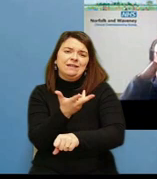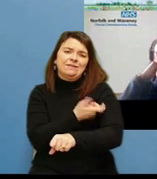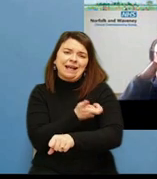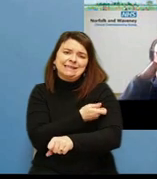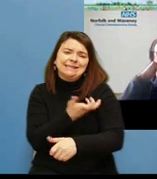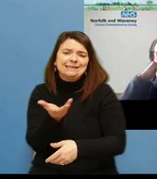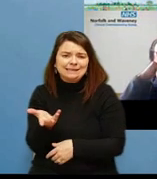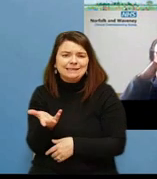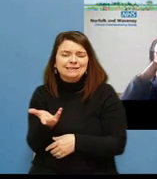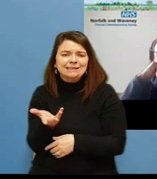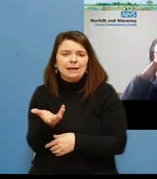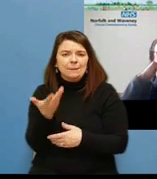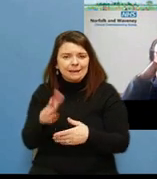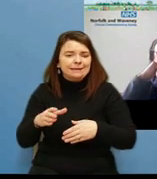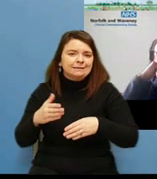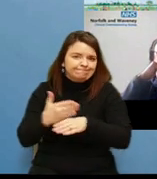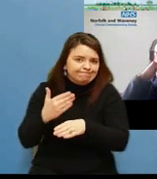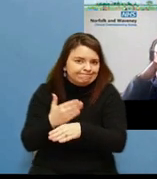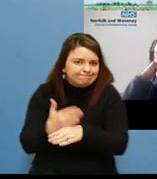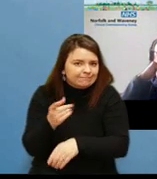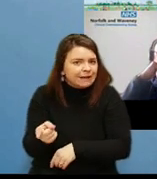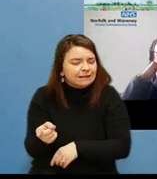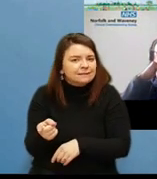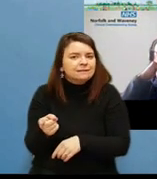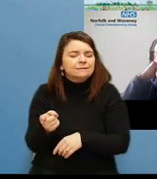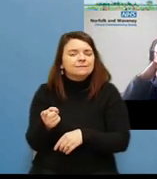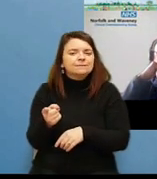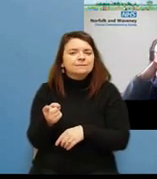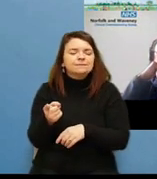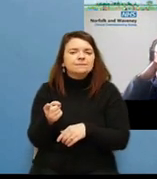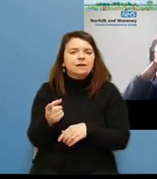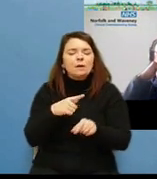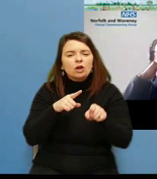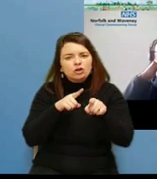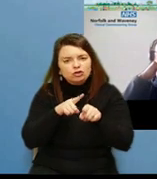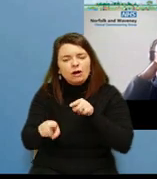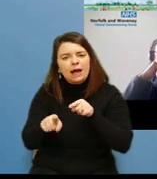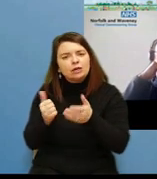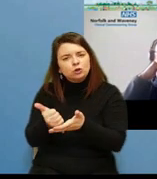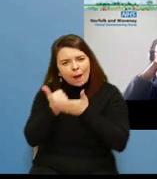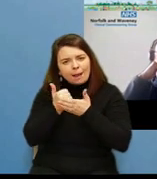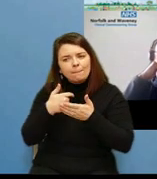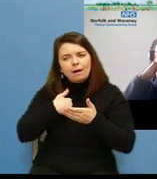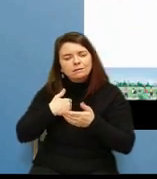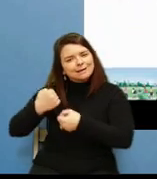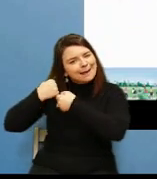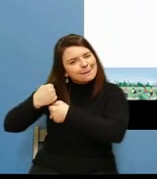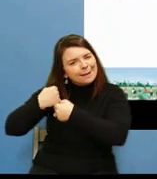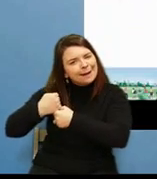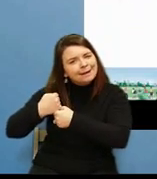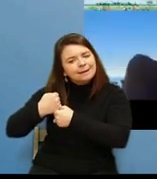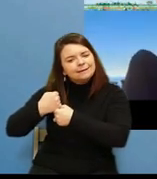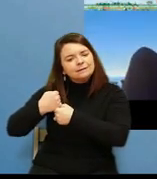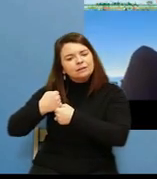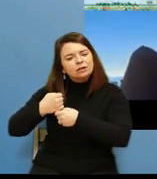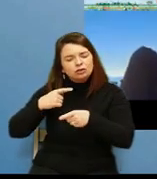been focused on COVID vaccinations as over the last few months for obvious reasons, but really trying to